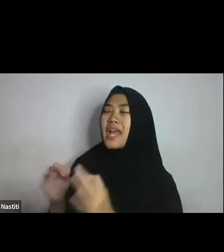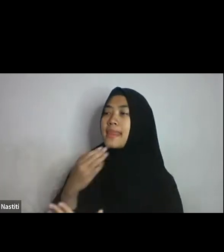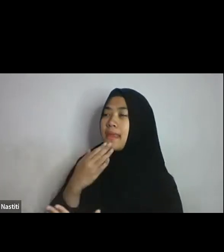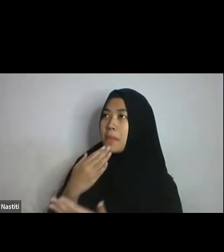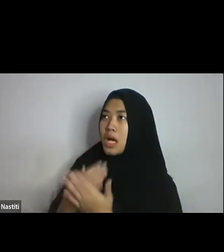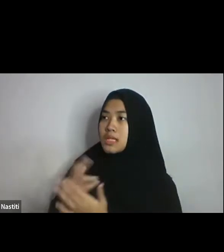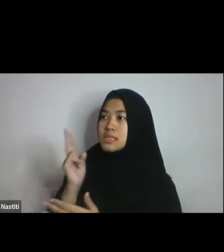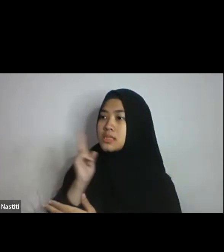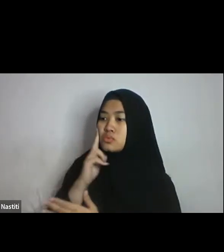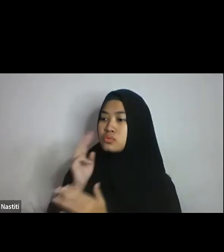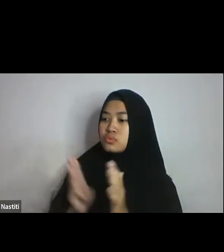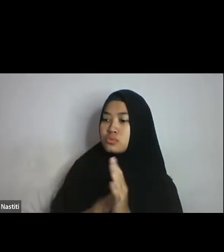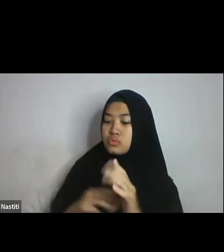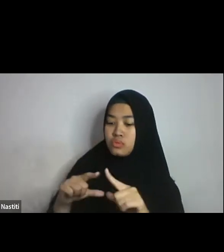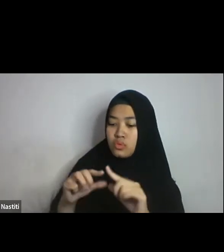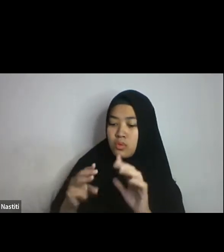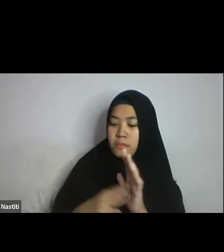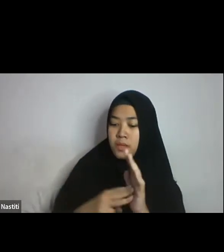Mamnuah.